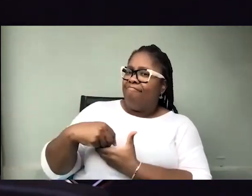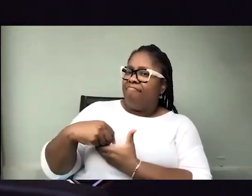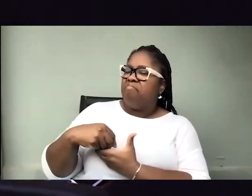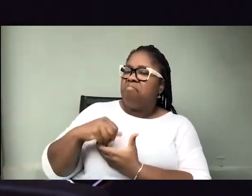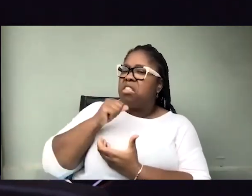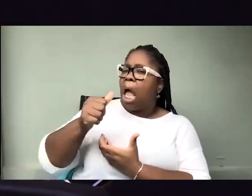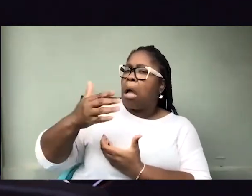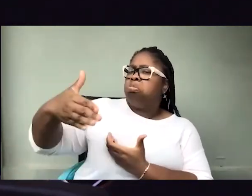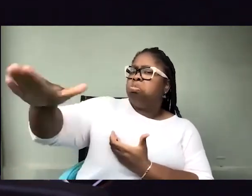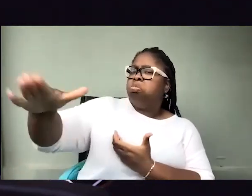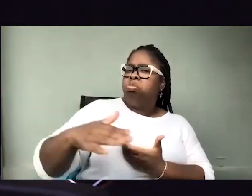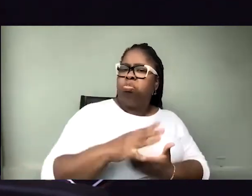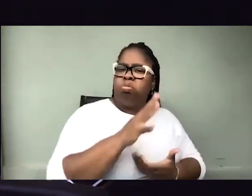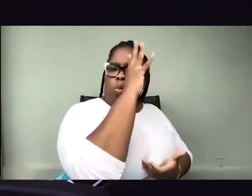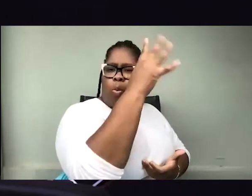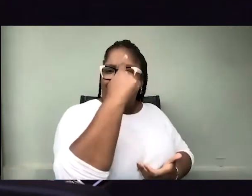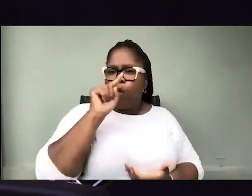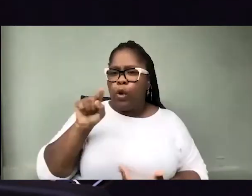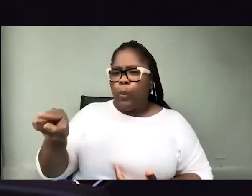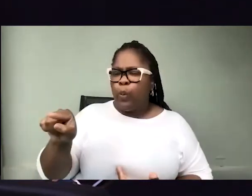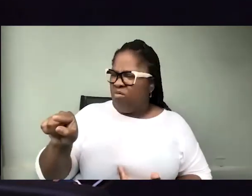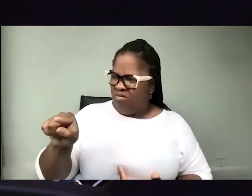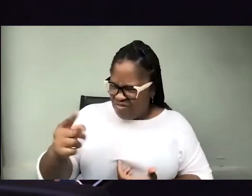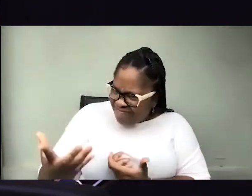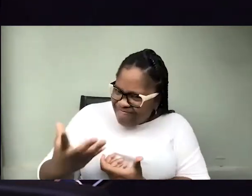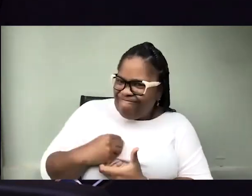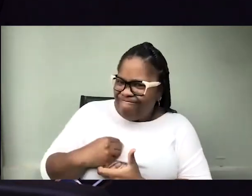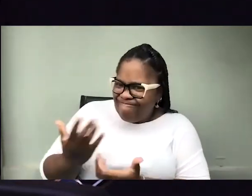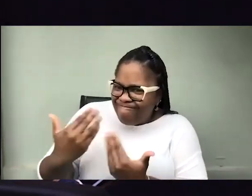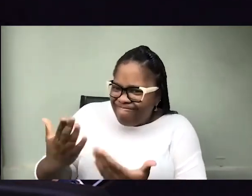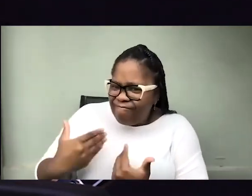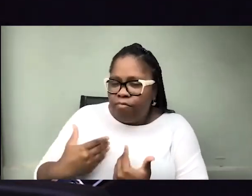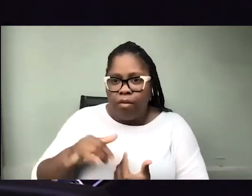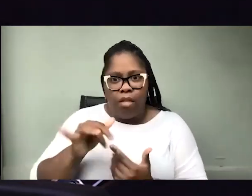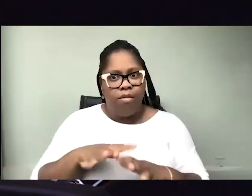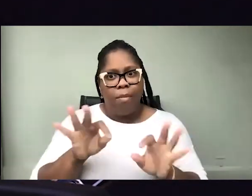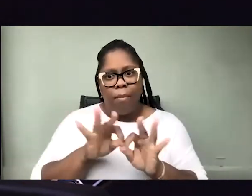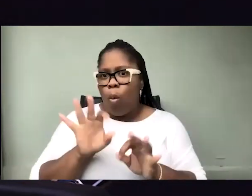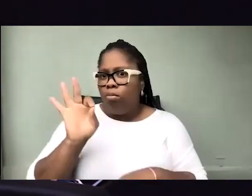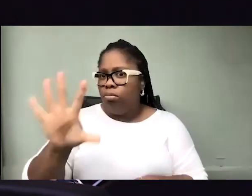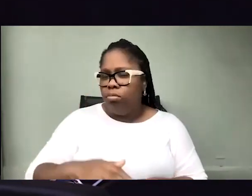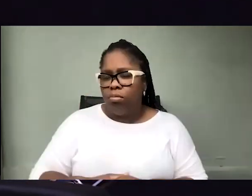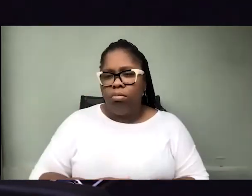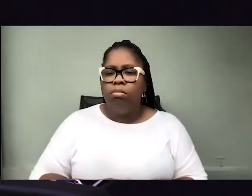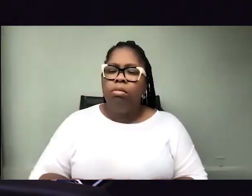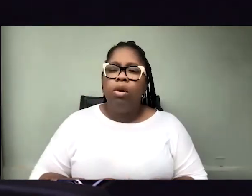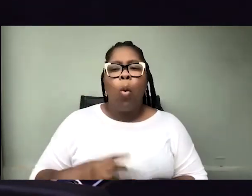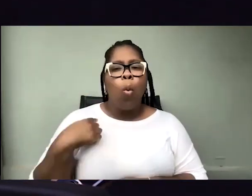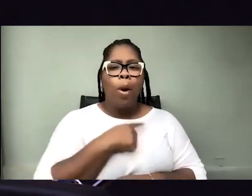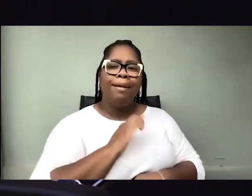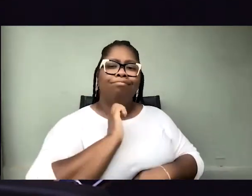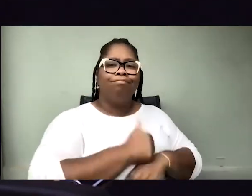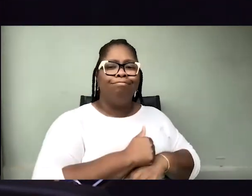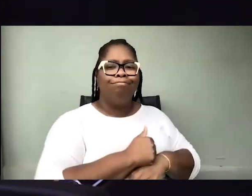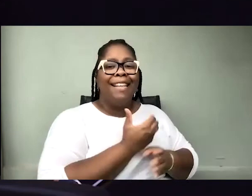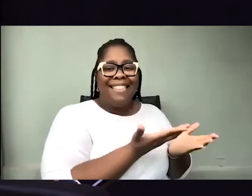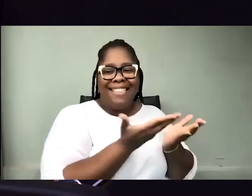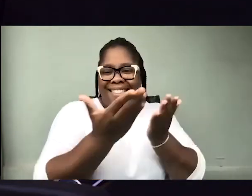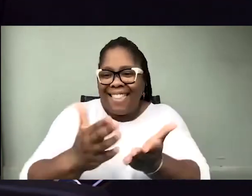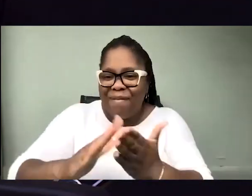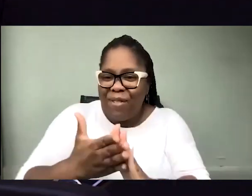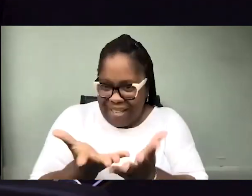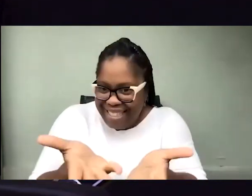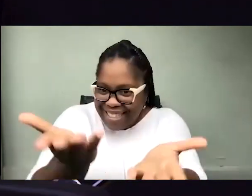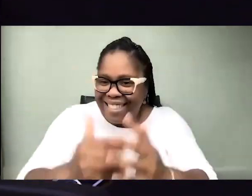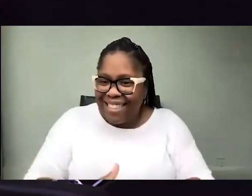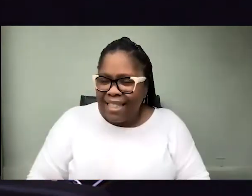most important things that I want to impart here today, is we're not just designing it for our community members. I'll say it again, we're designing